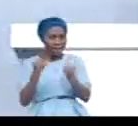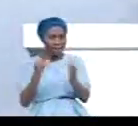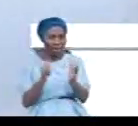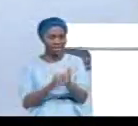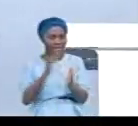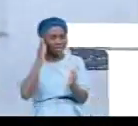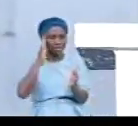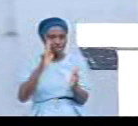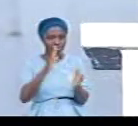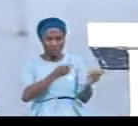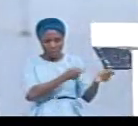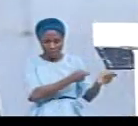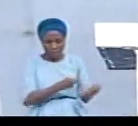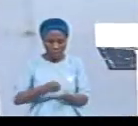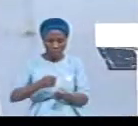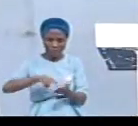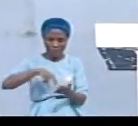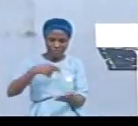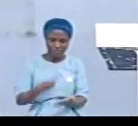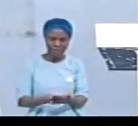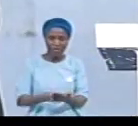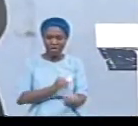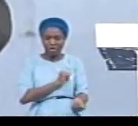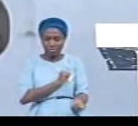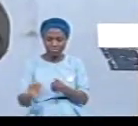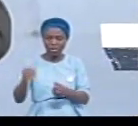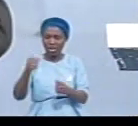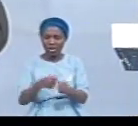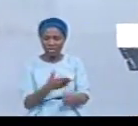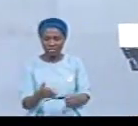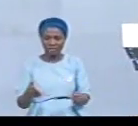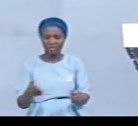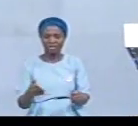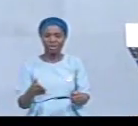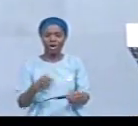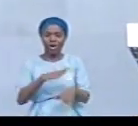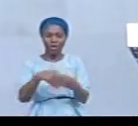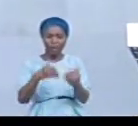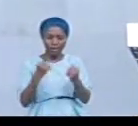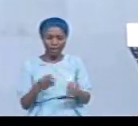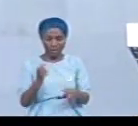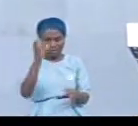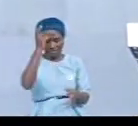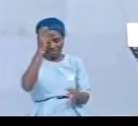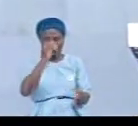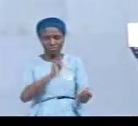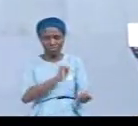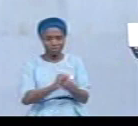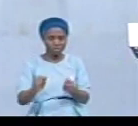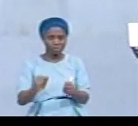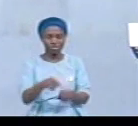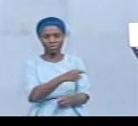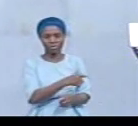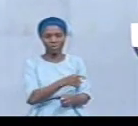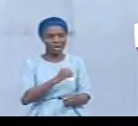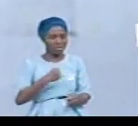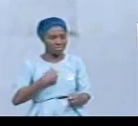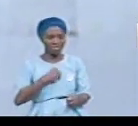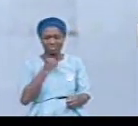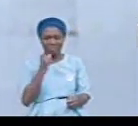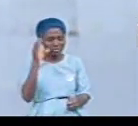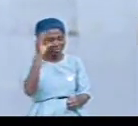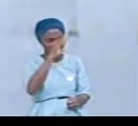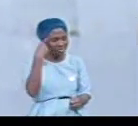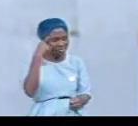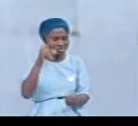me and crush all the power of the devil. I'm not looking for copycat speaking